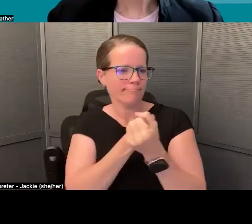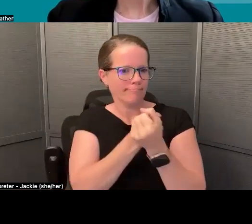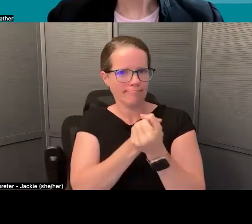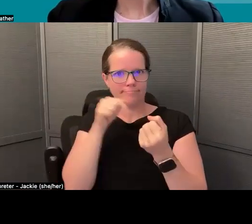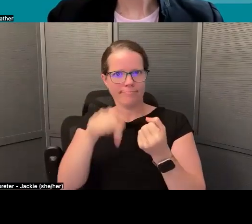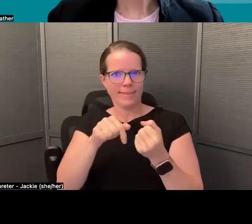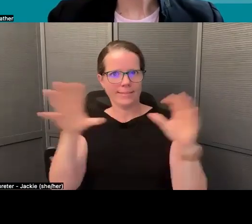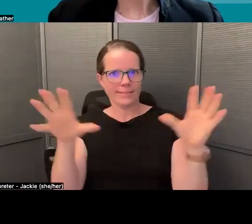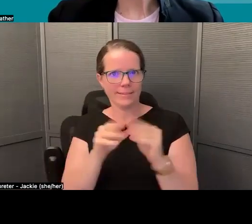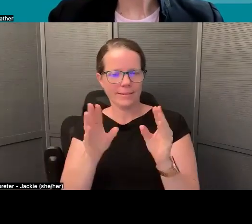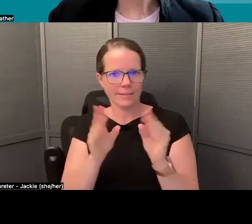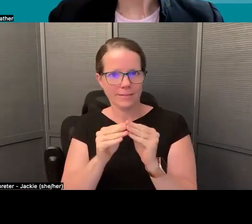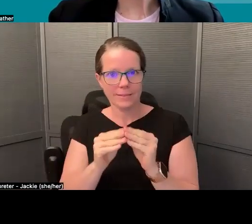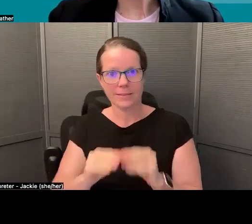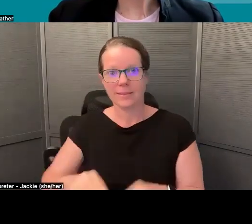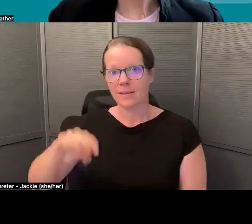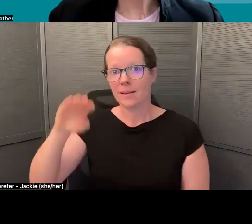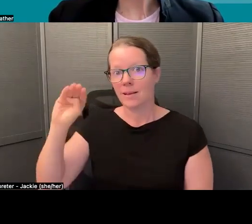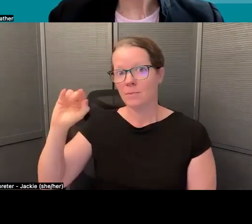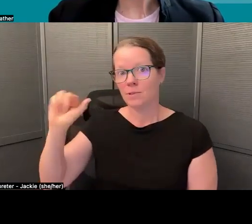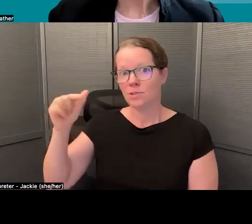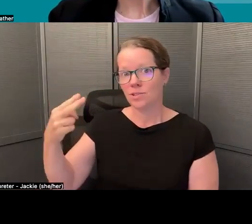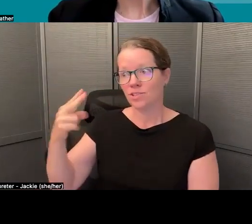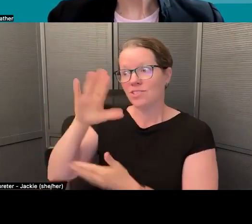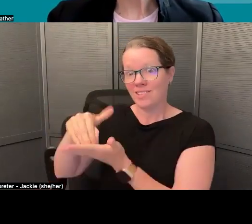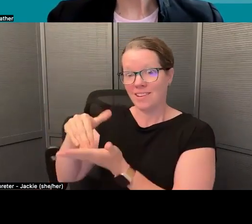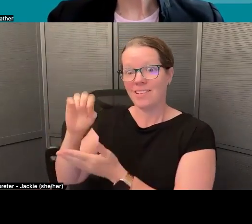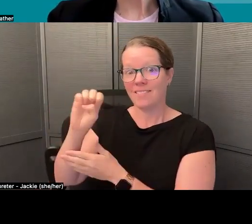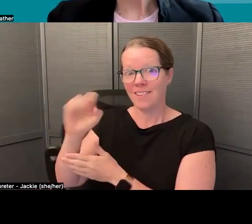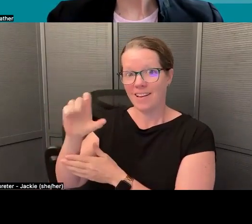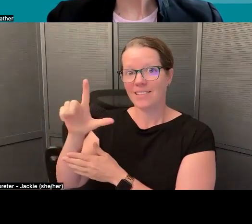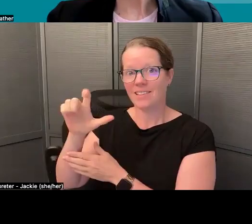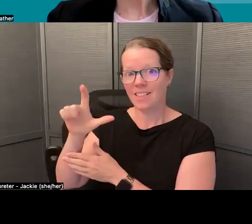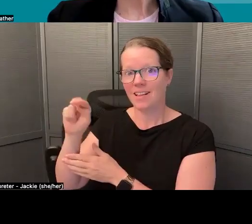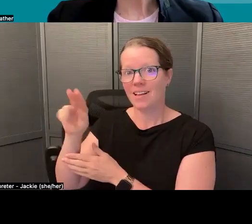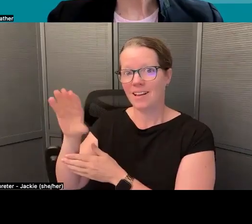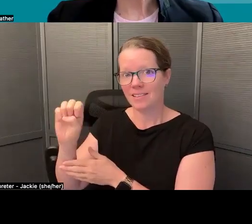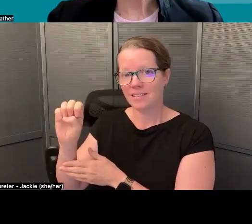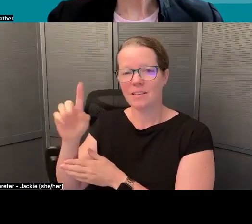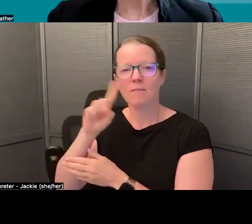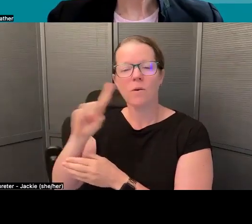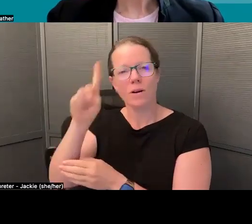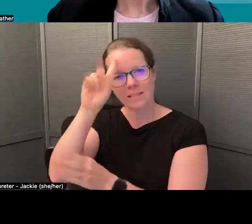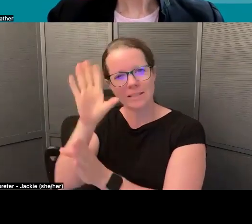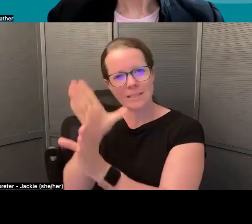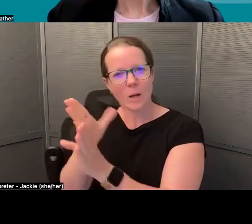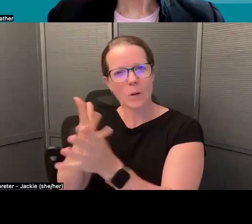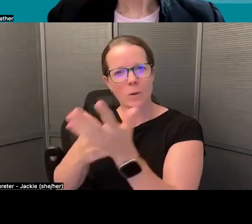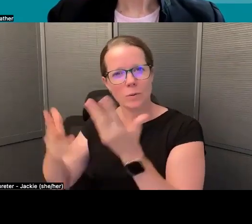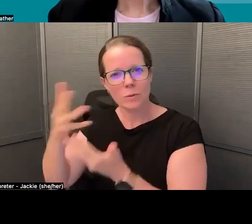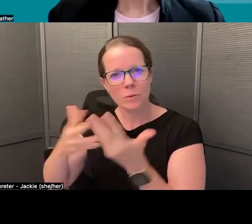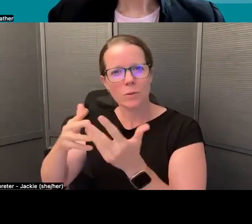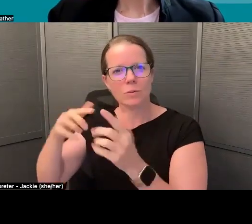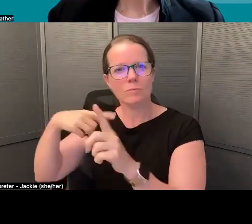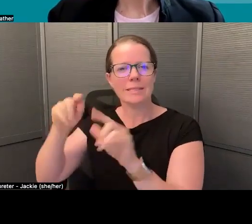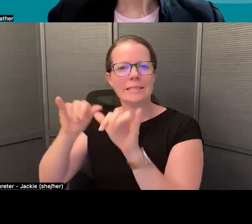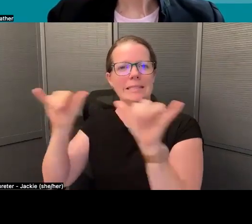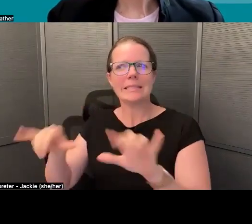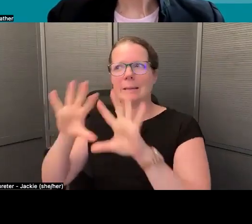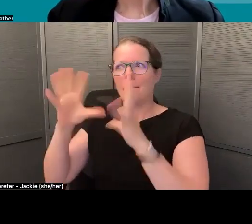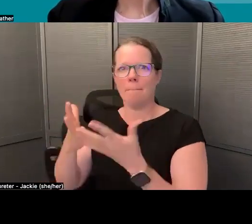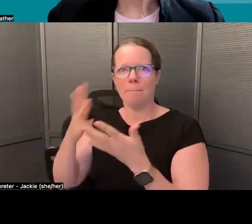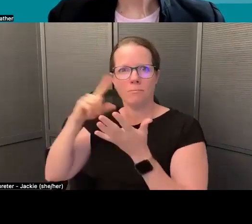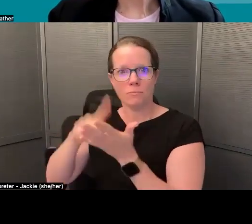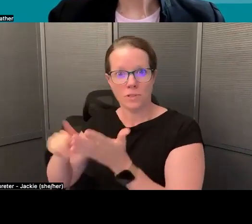the Massachusetts General Hospital Center of Excellence in Psychosocial and Systemic Research, and the